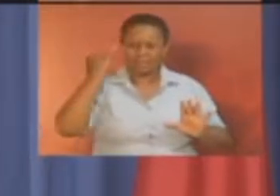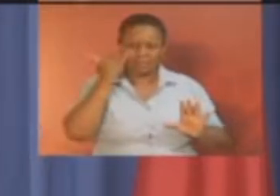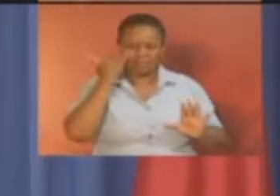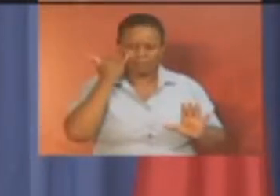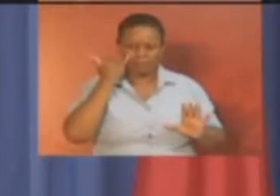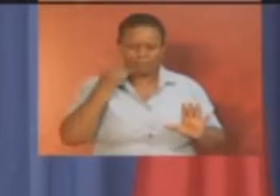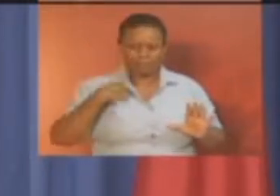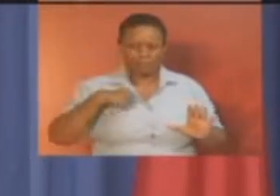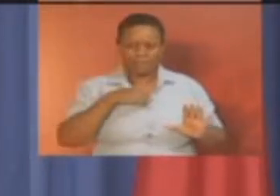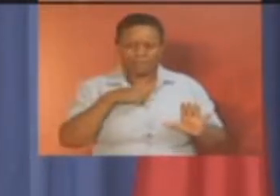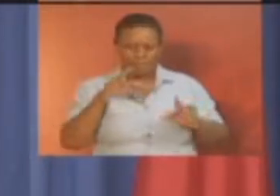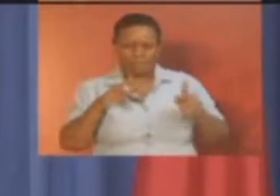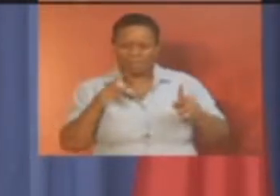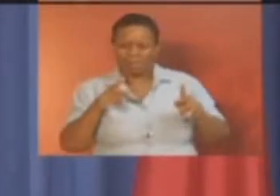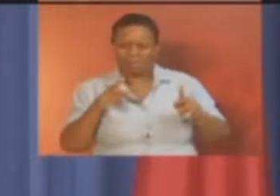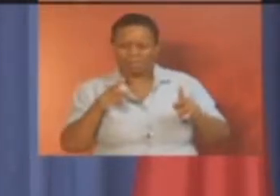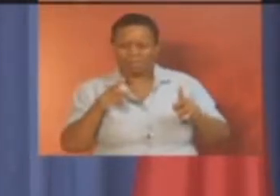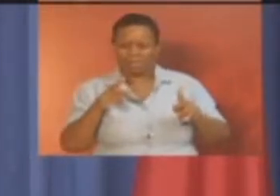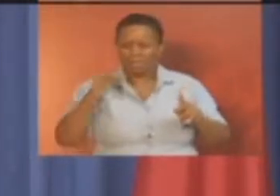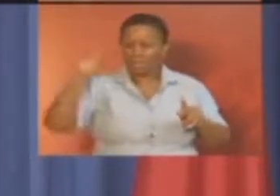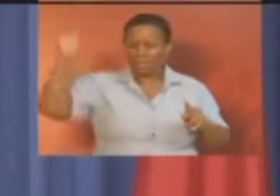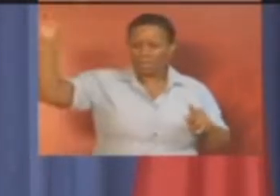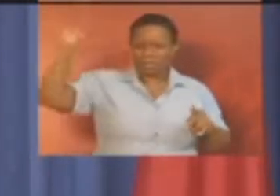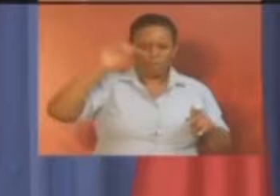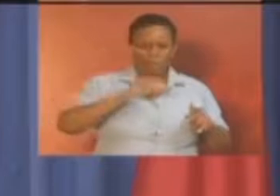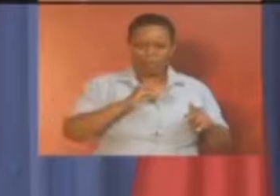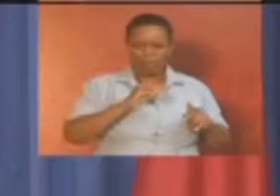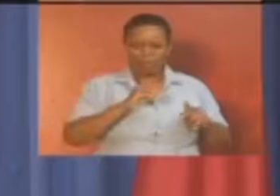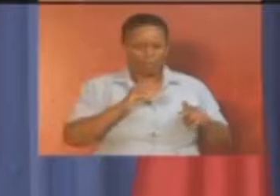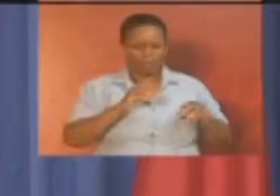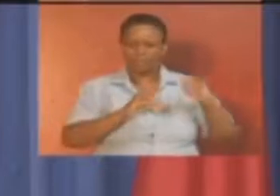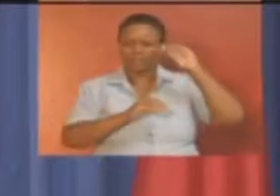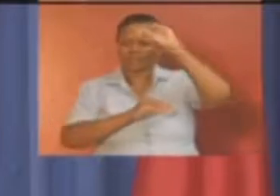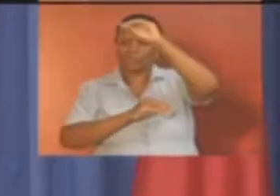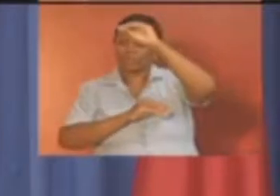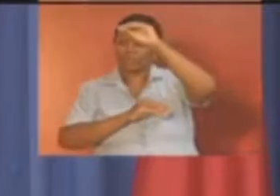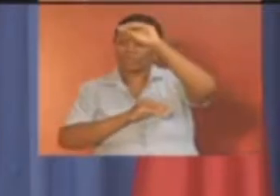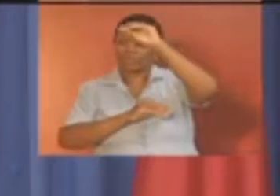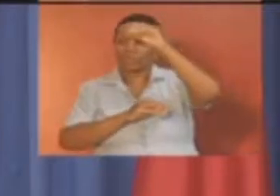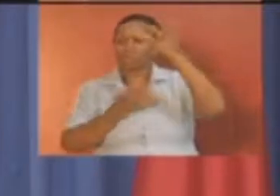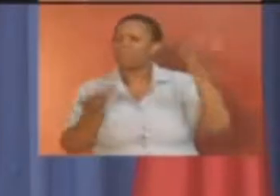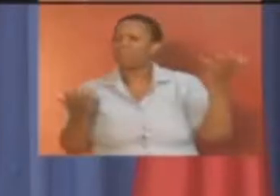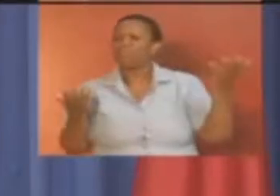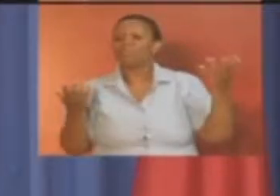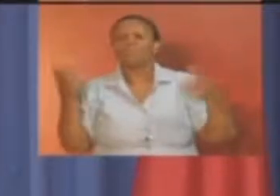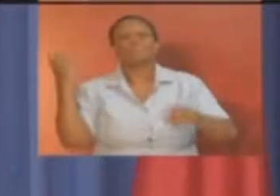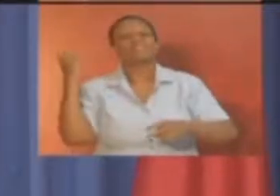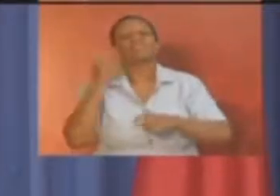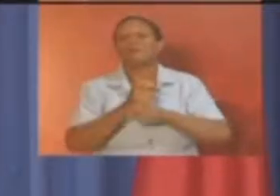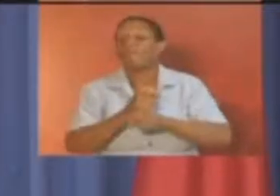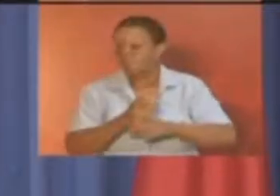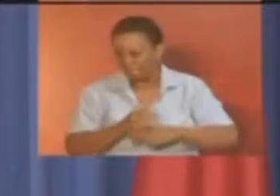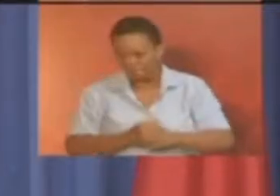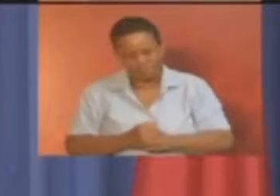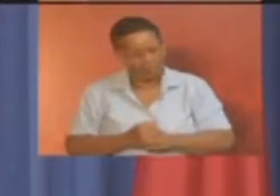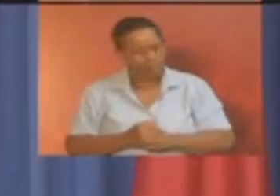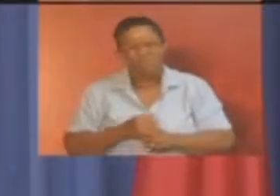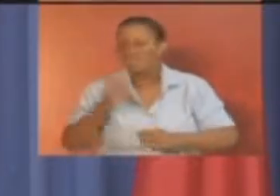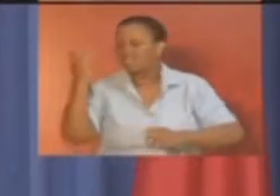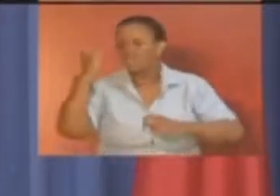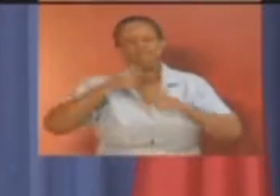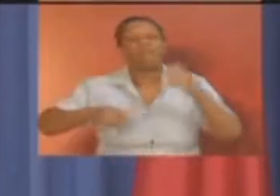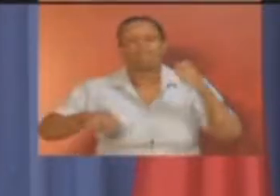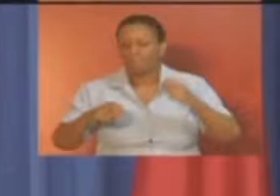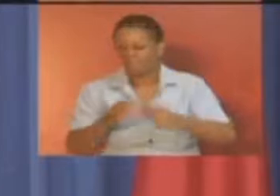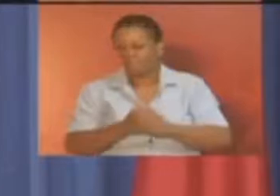transfers. As such, I'll provide information, especially on the Trinidad situation, where the occupancy levels are very high